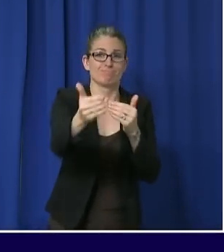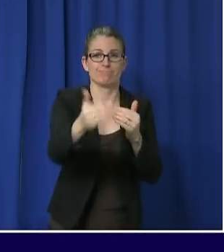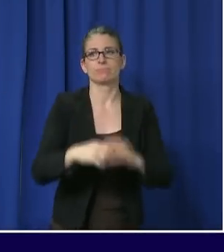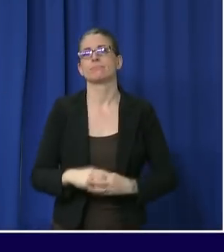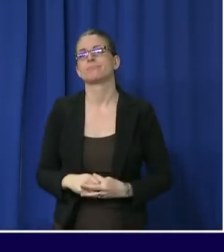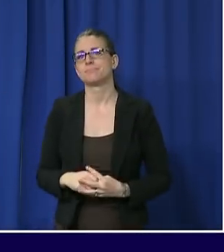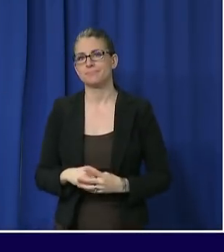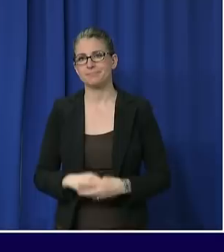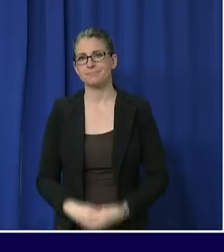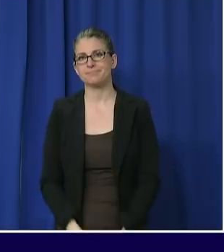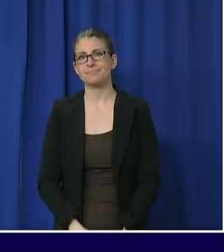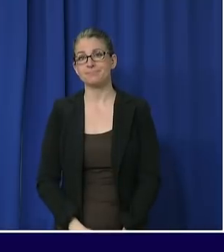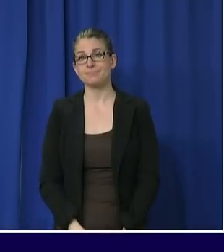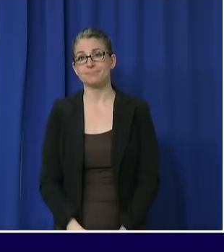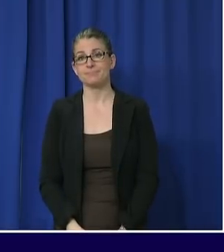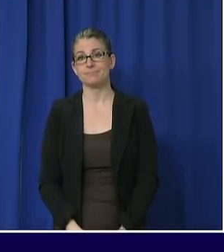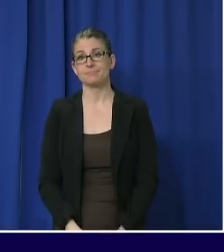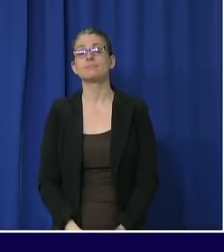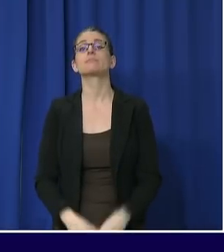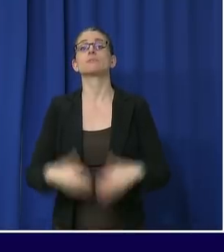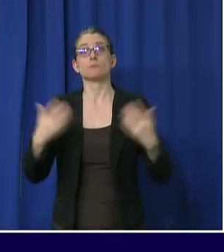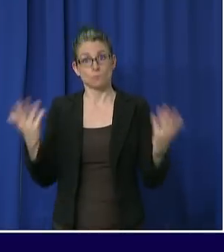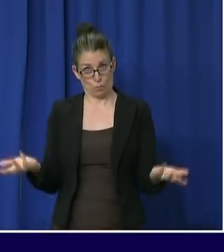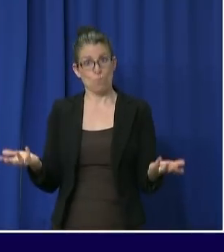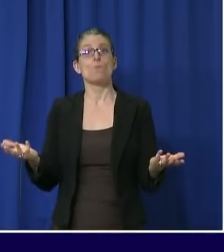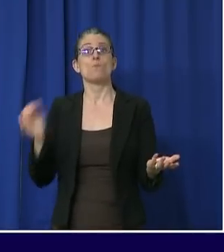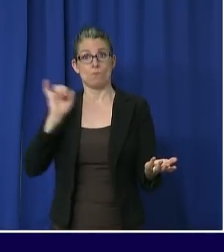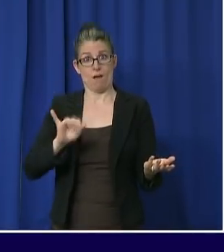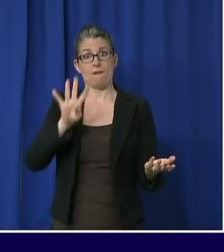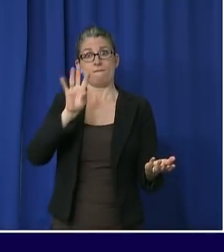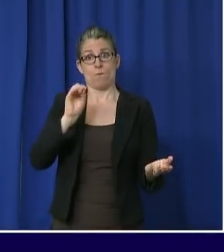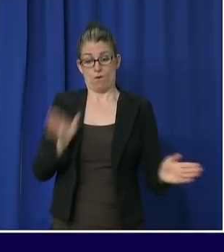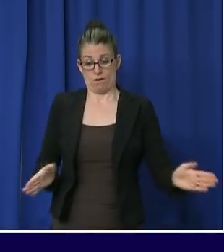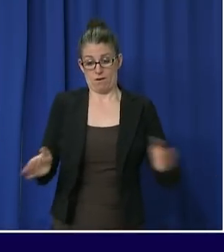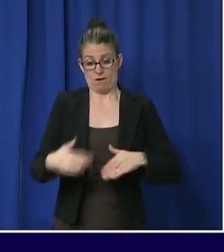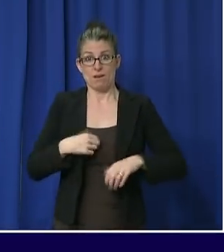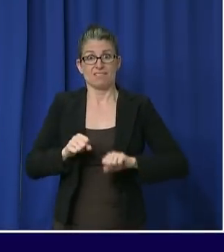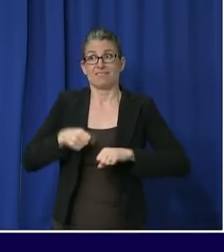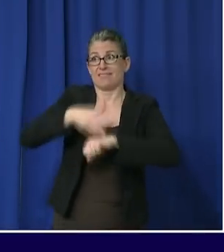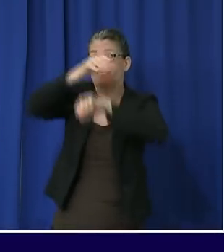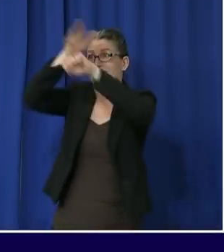out PPE, Maine CDC has now completed about